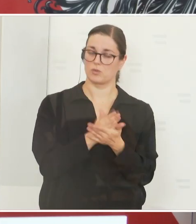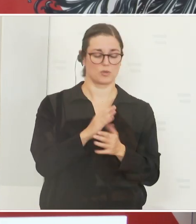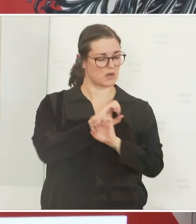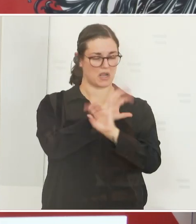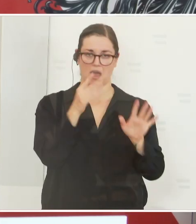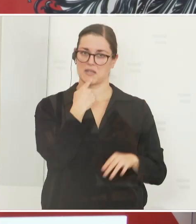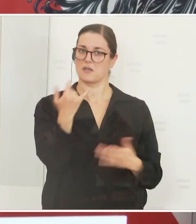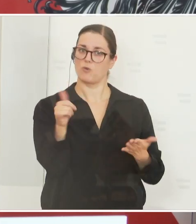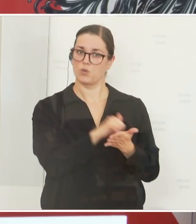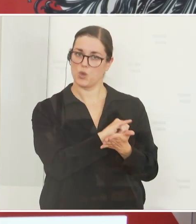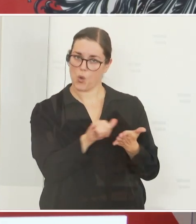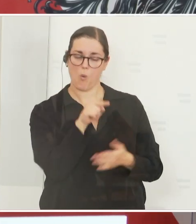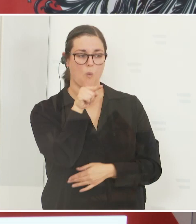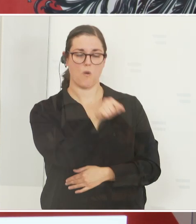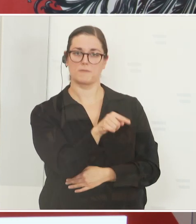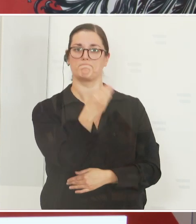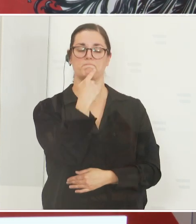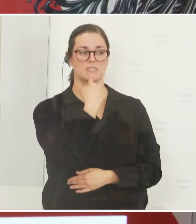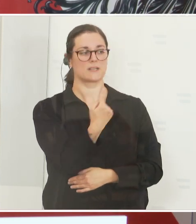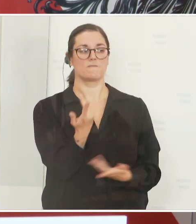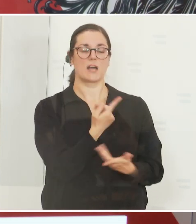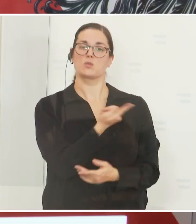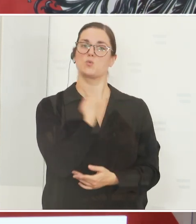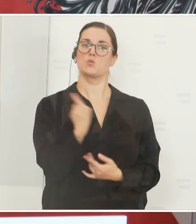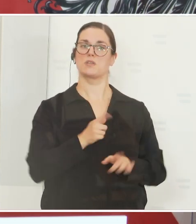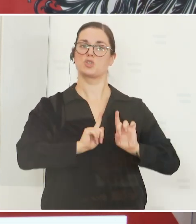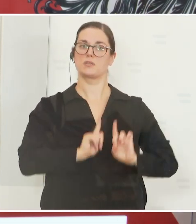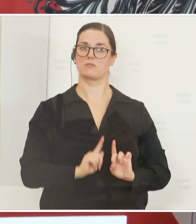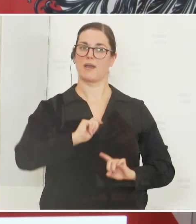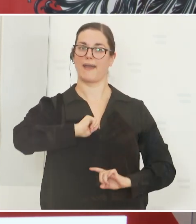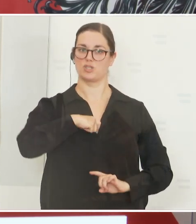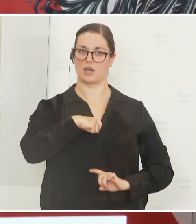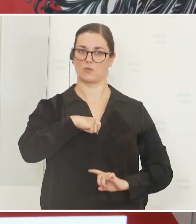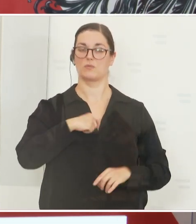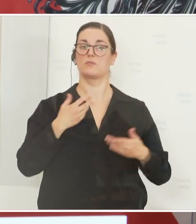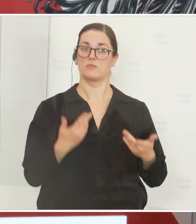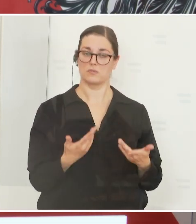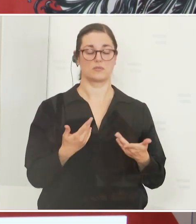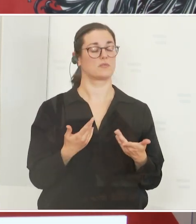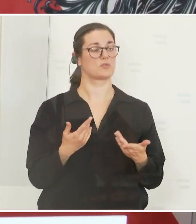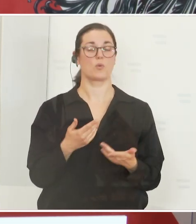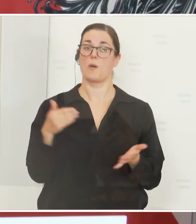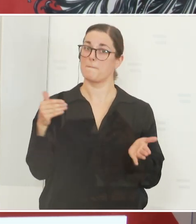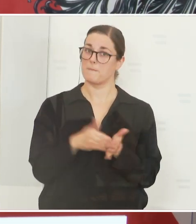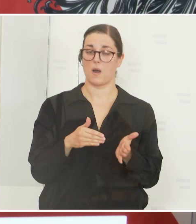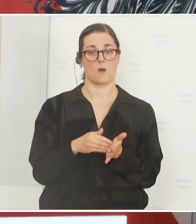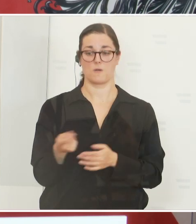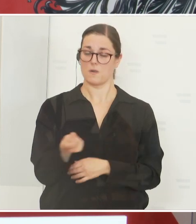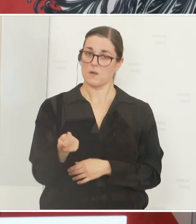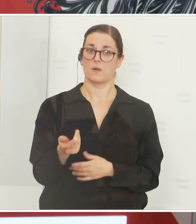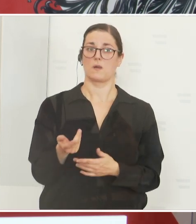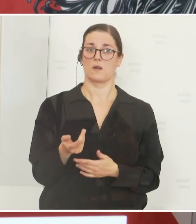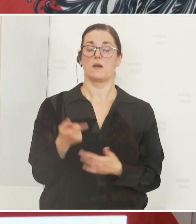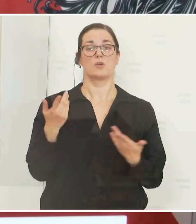York and in the past where we stand on this. I very clearly expressed that this will have repercussions, that the situation